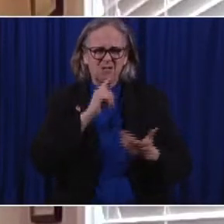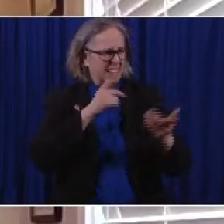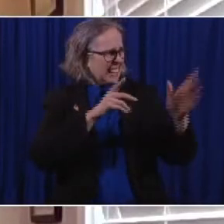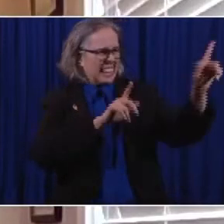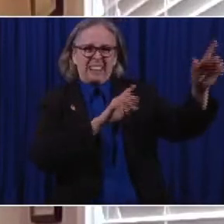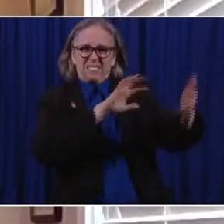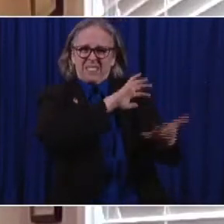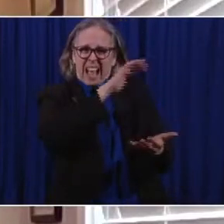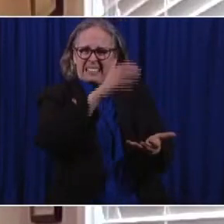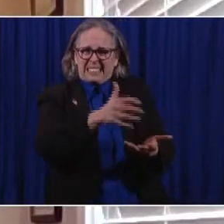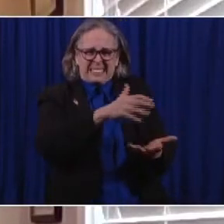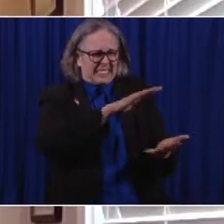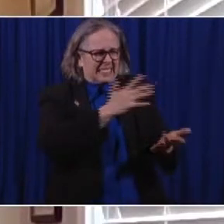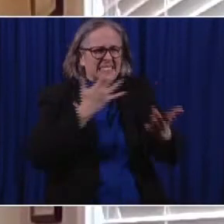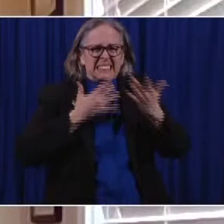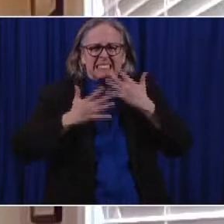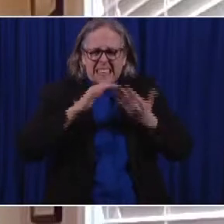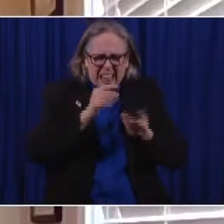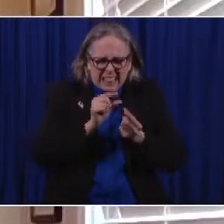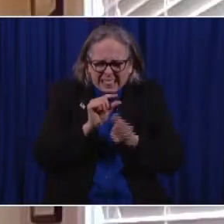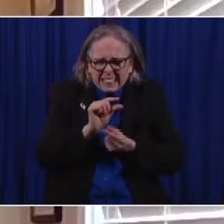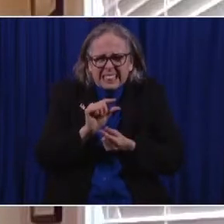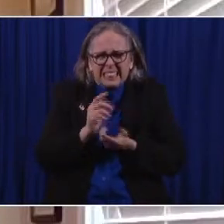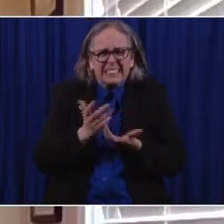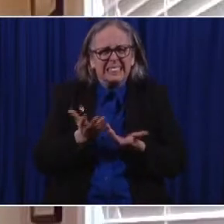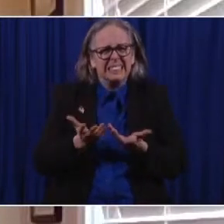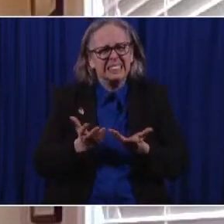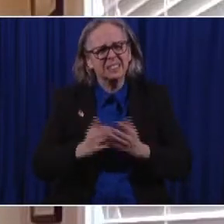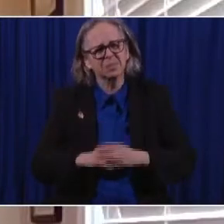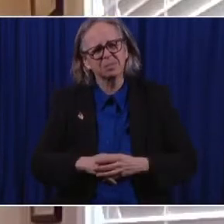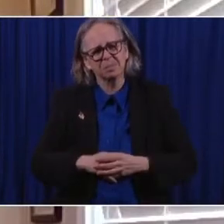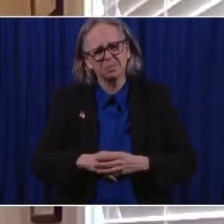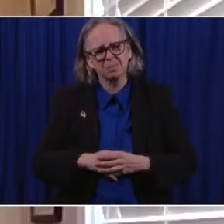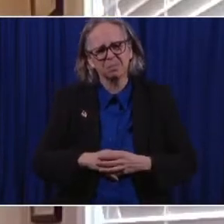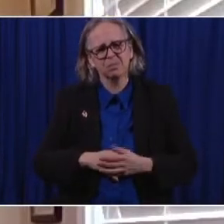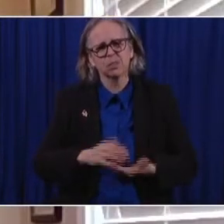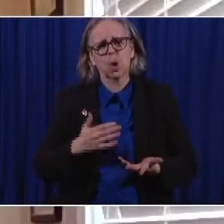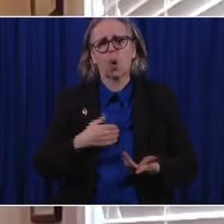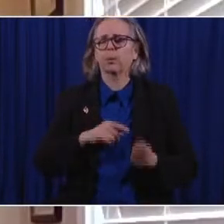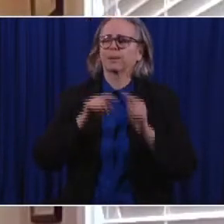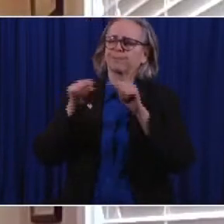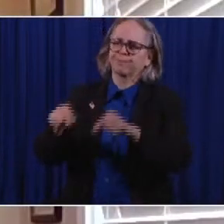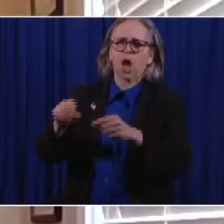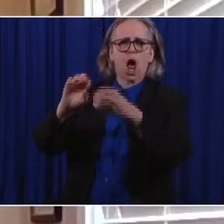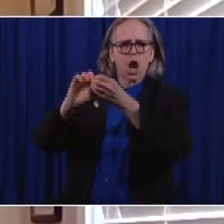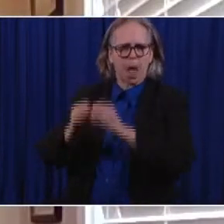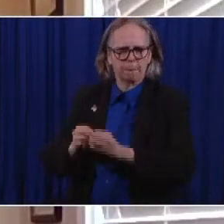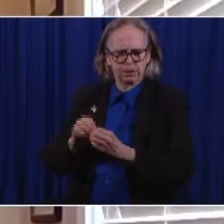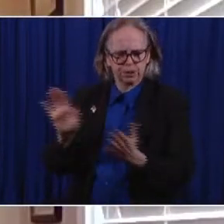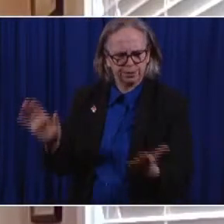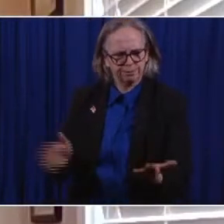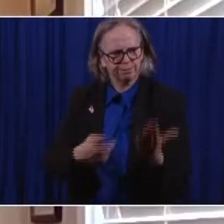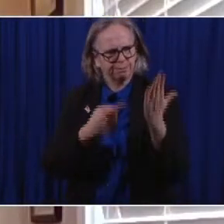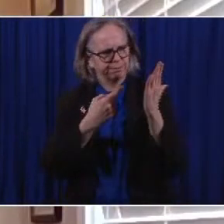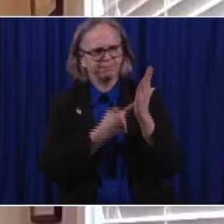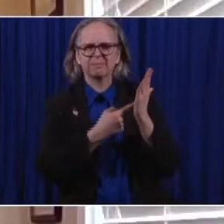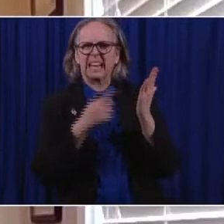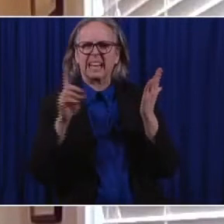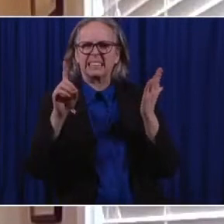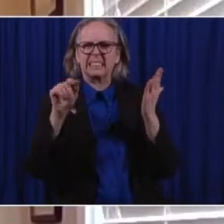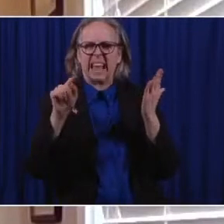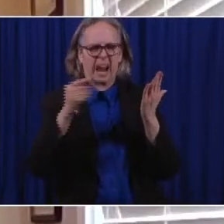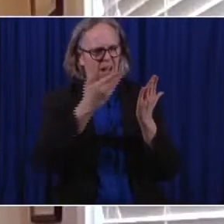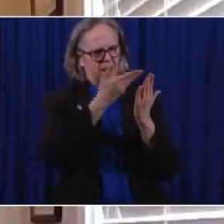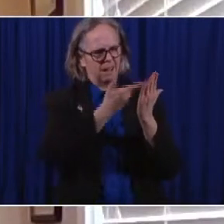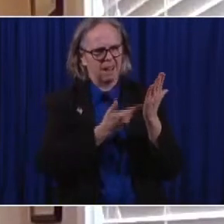look at the data tells us very clearly that the number one risk